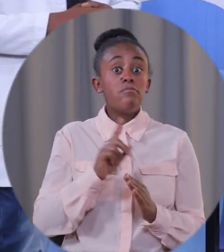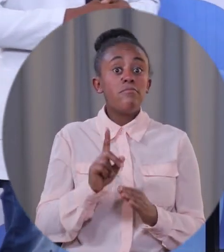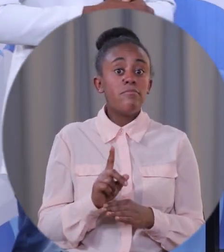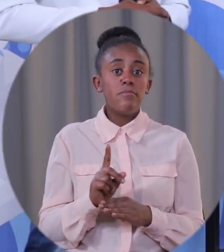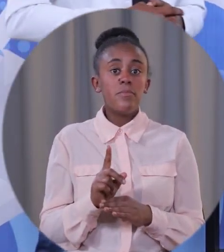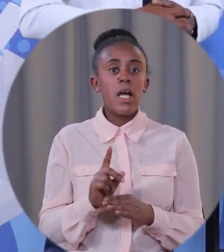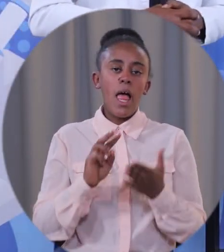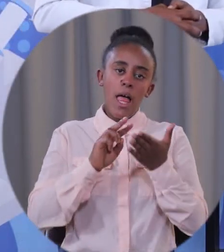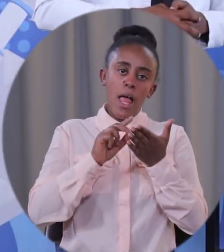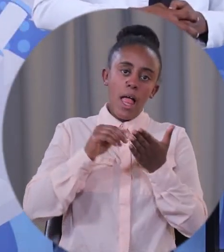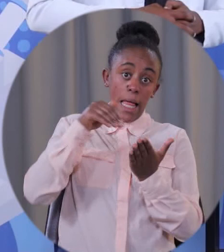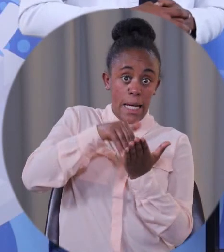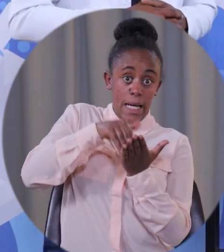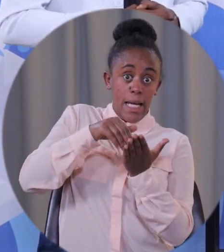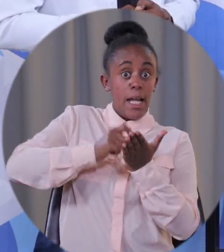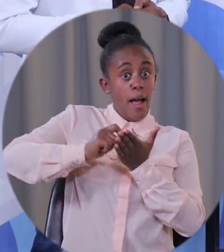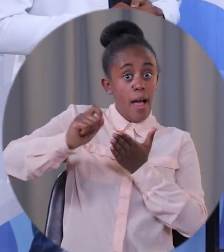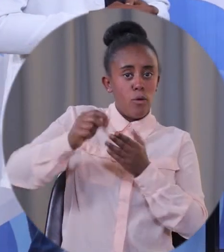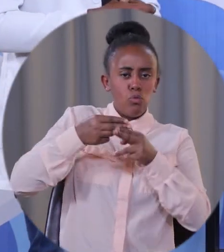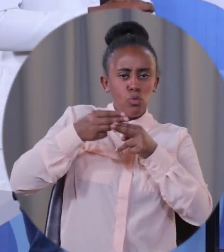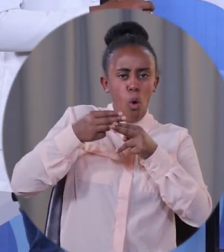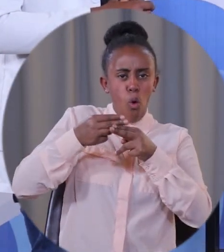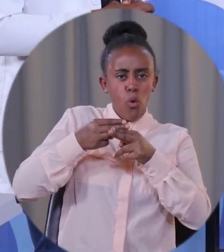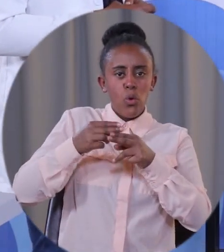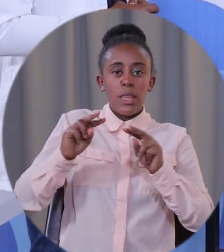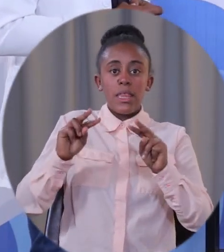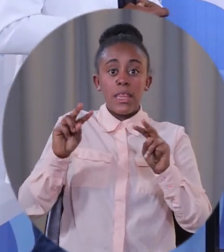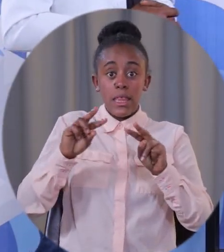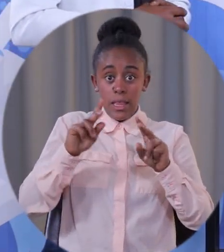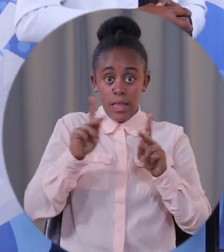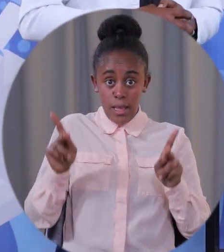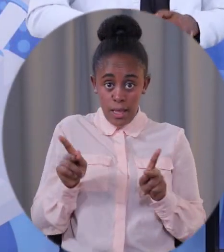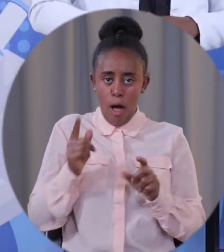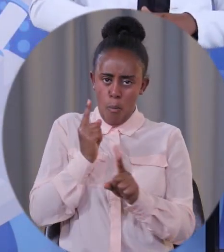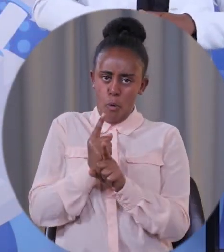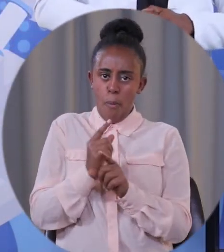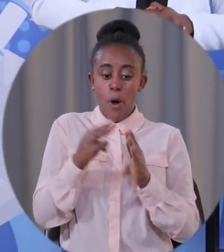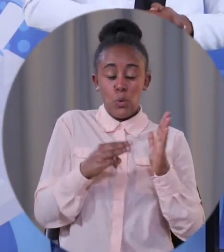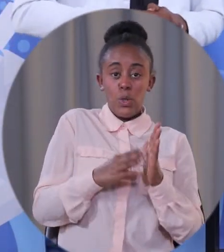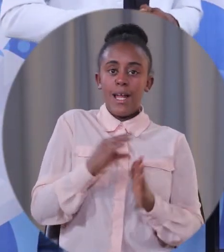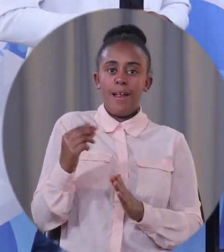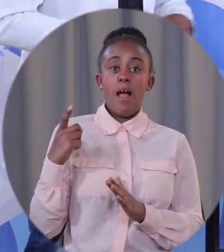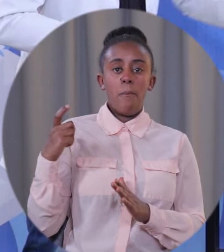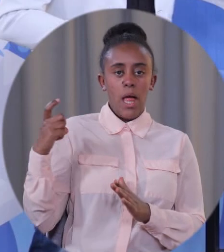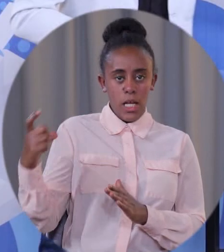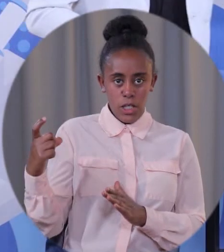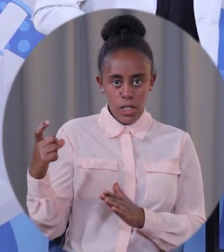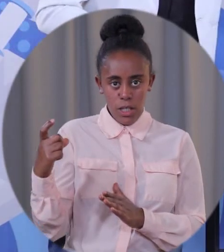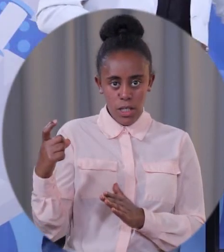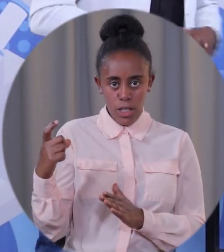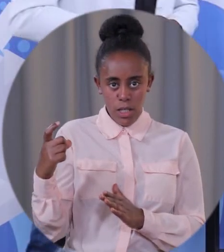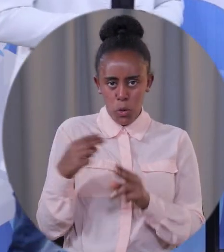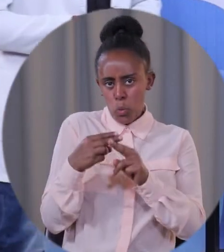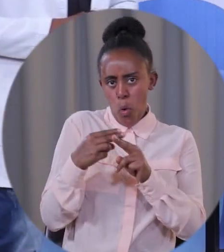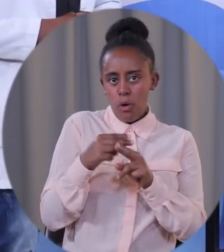says, rewrite the following short text using appropriate punctuation and capitalization. Here is